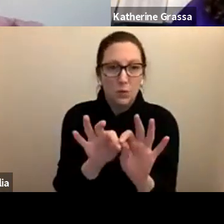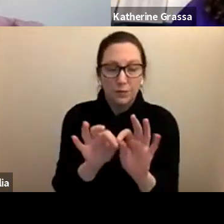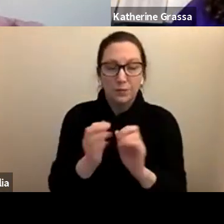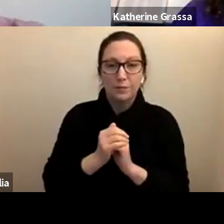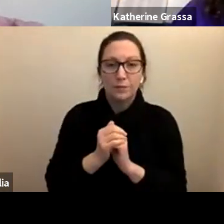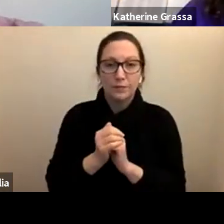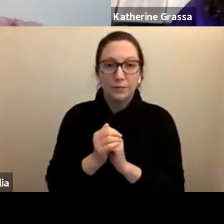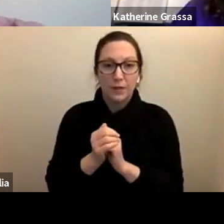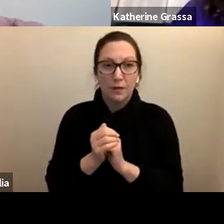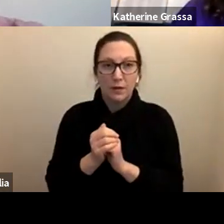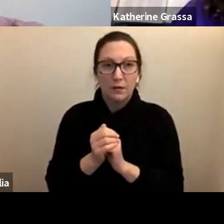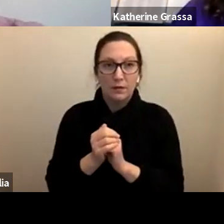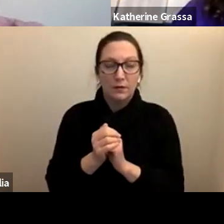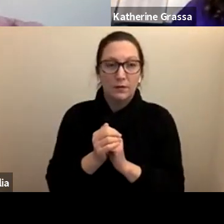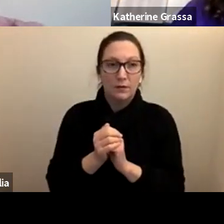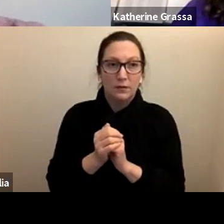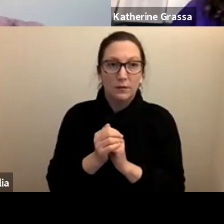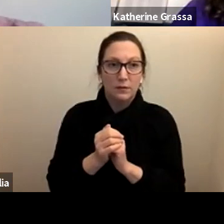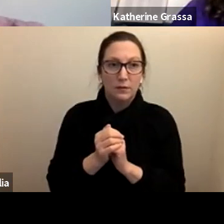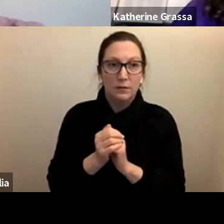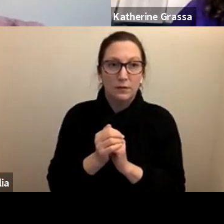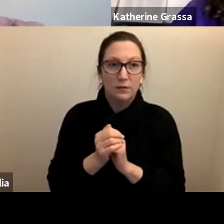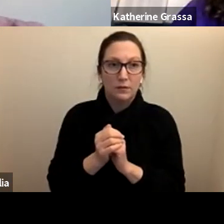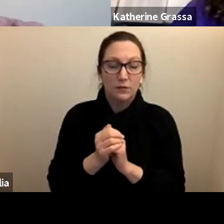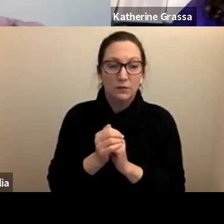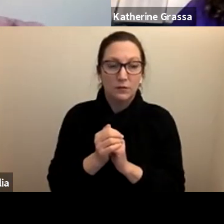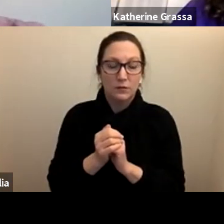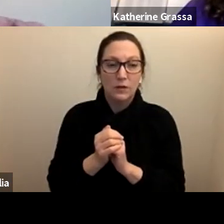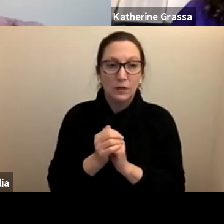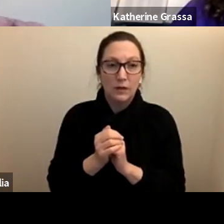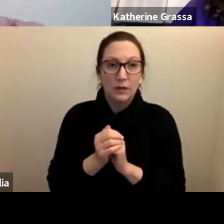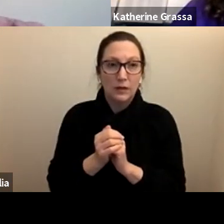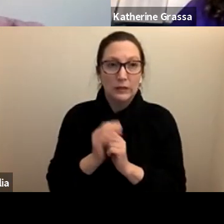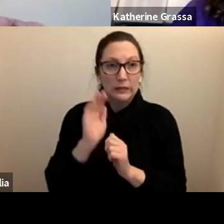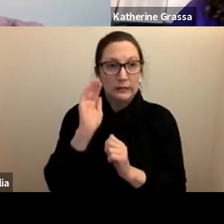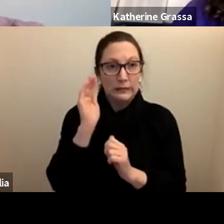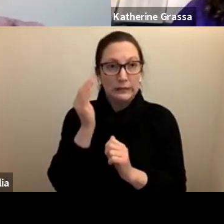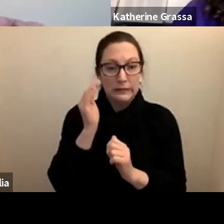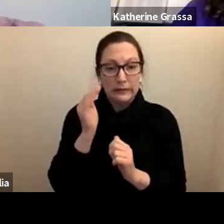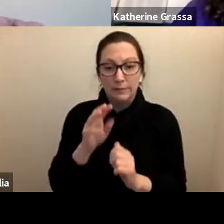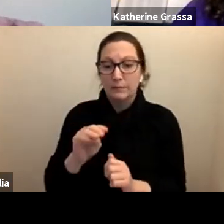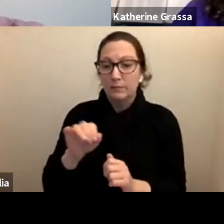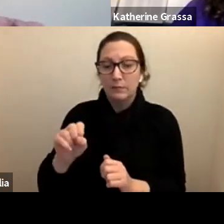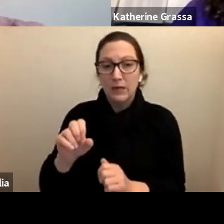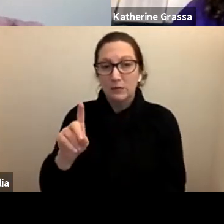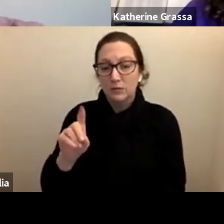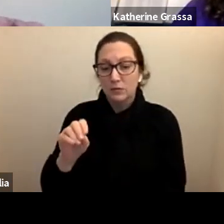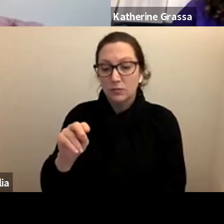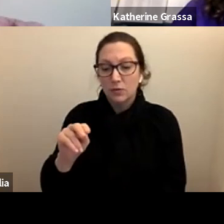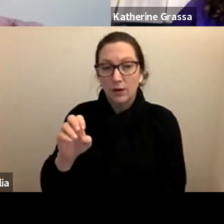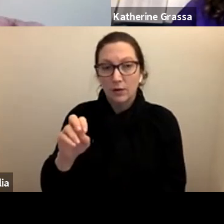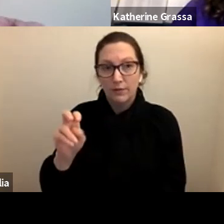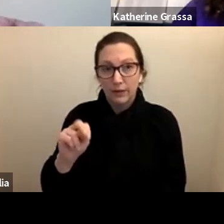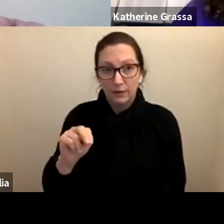I do suggest, it sounds like you've prepared written remarks, Ms. Donovan, and whatever